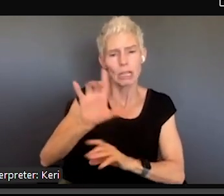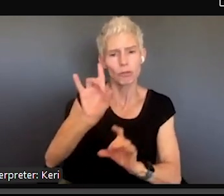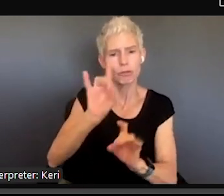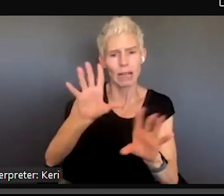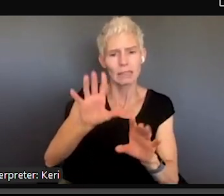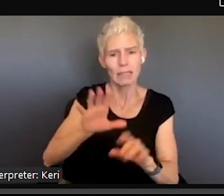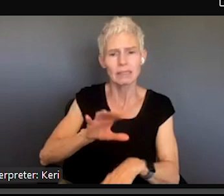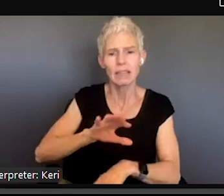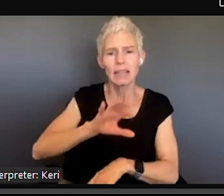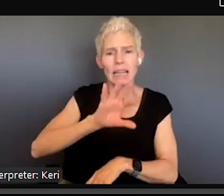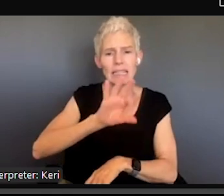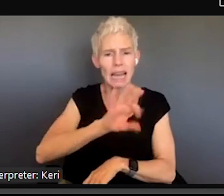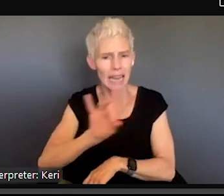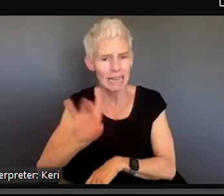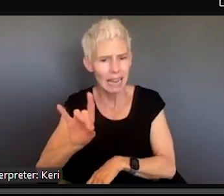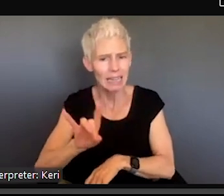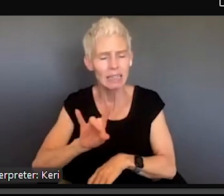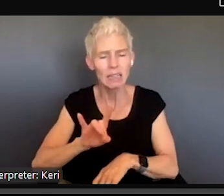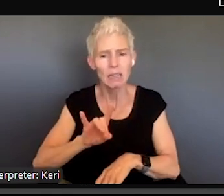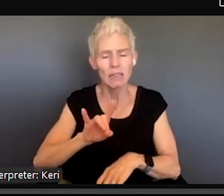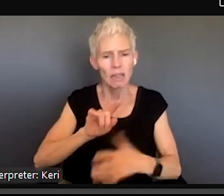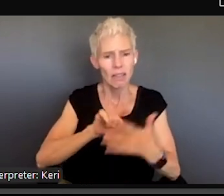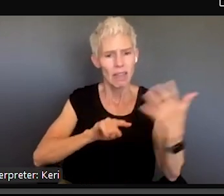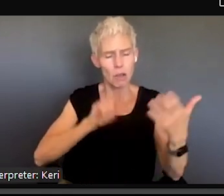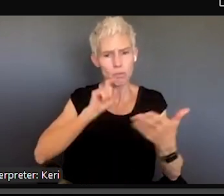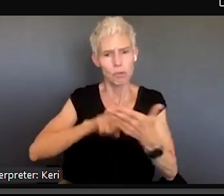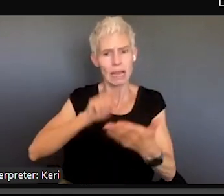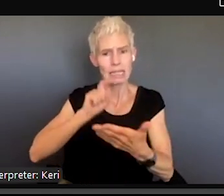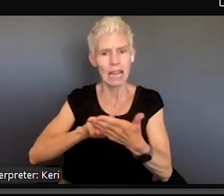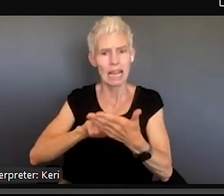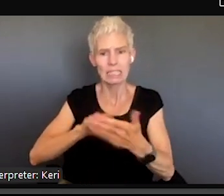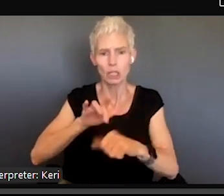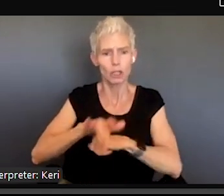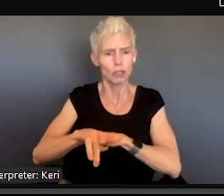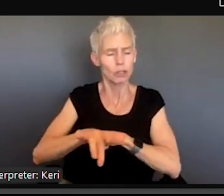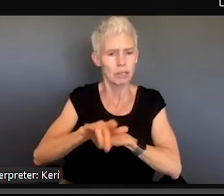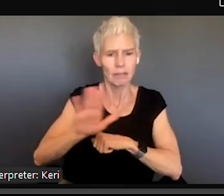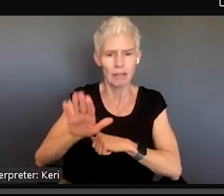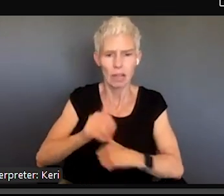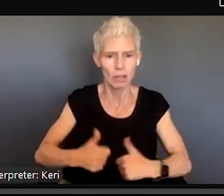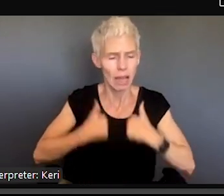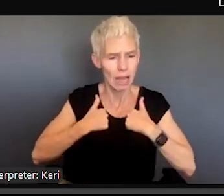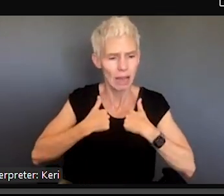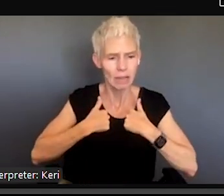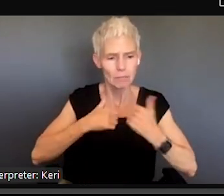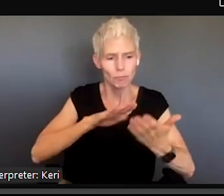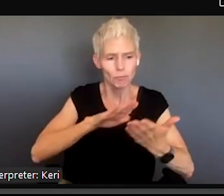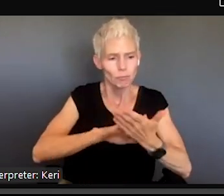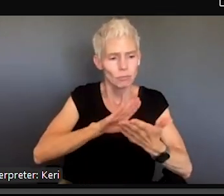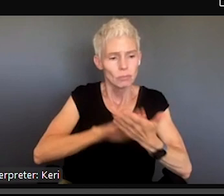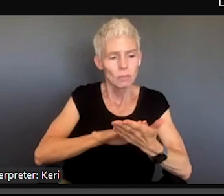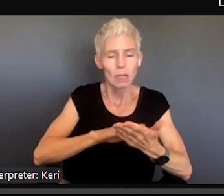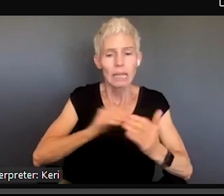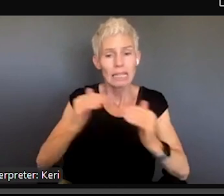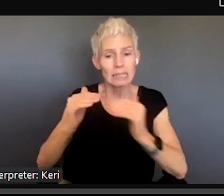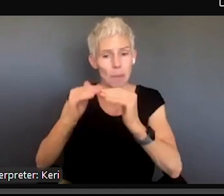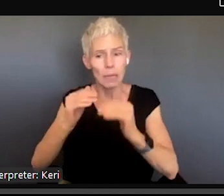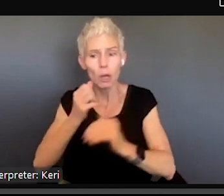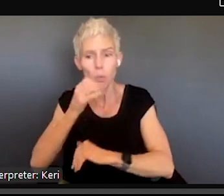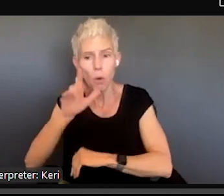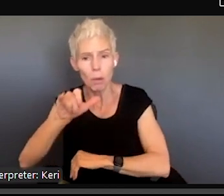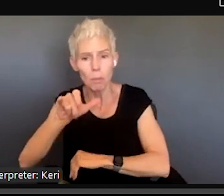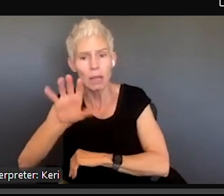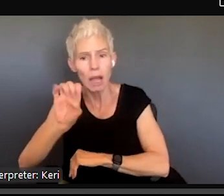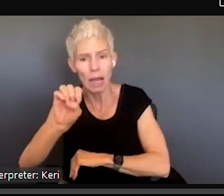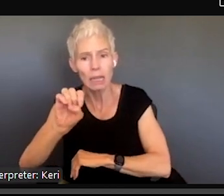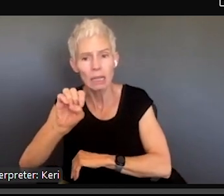NC 988, because they recognize that very early on, and they champion not just a peer warm line, but